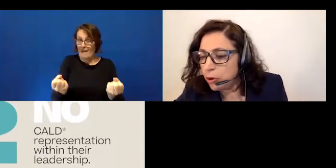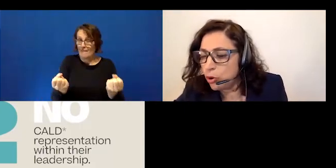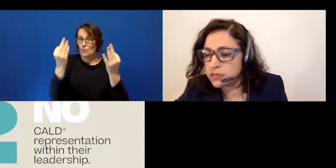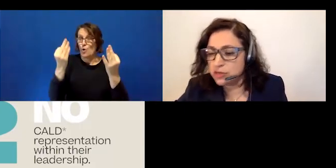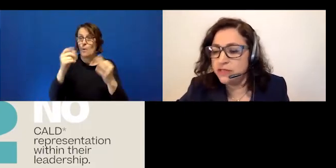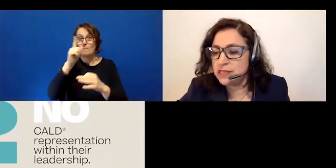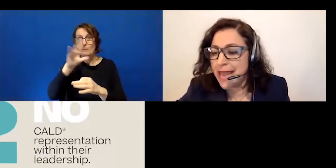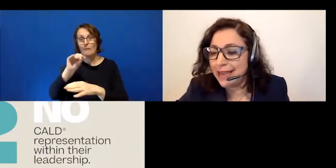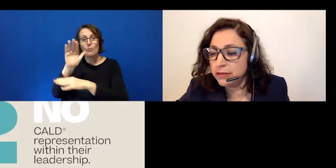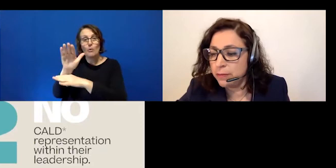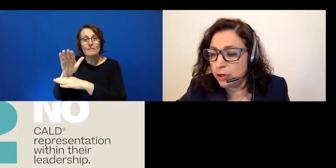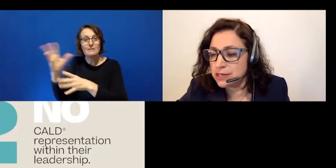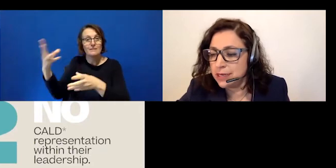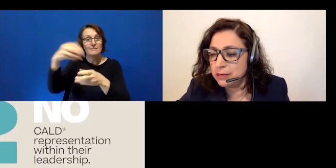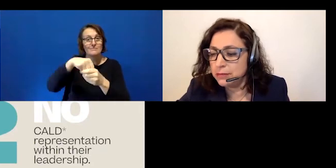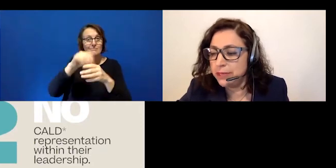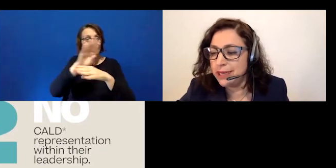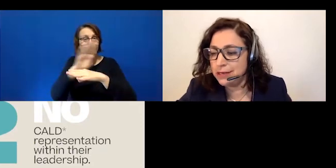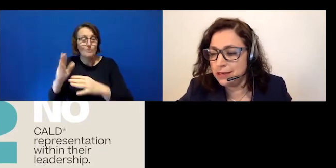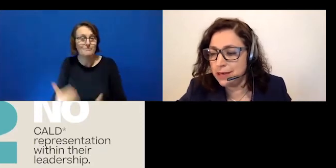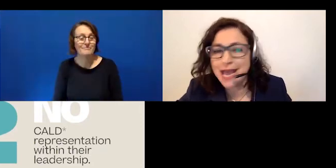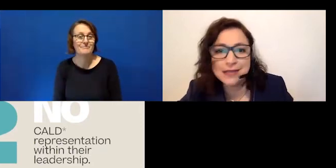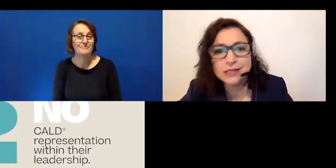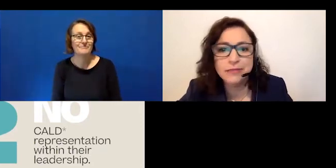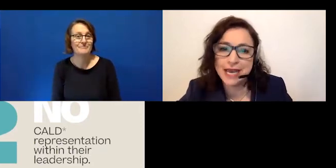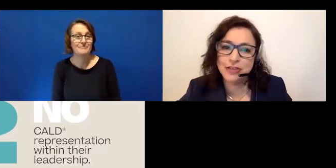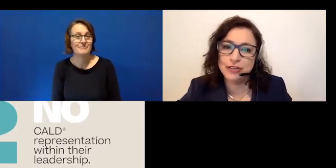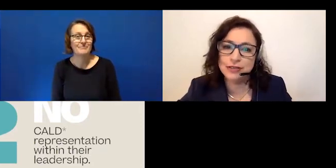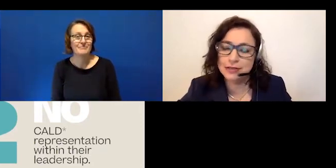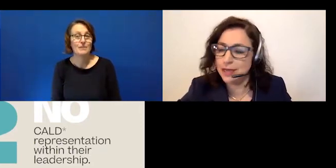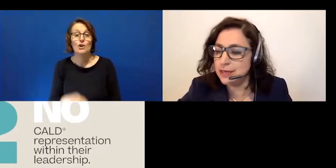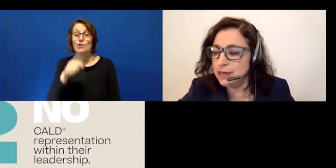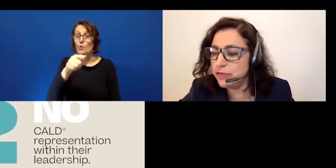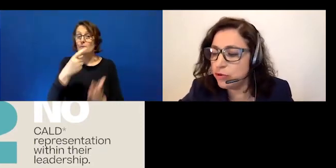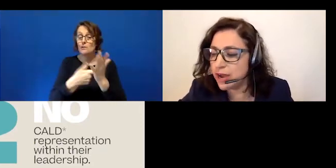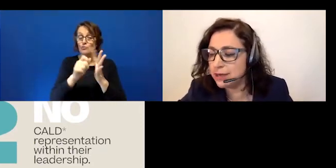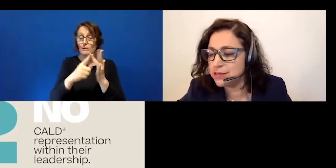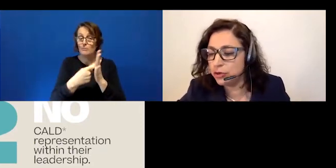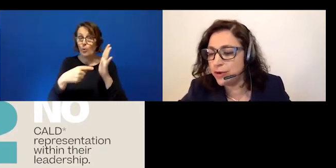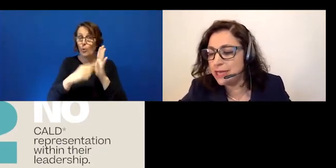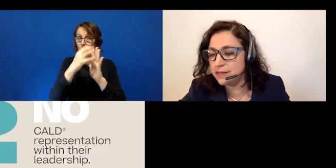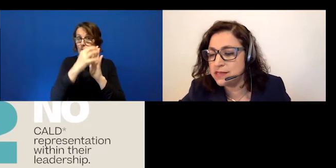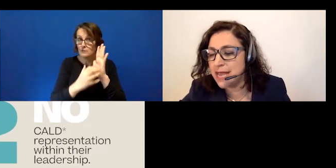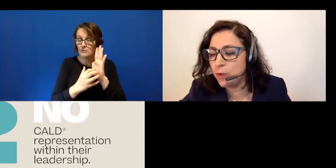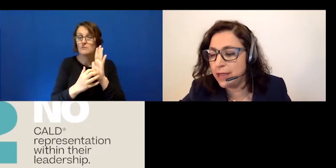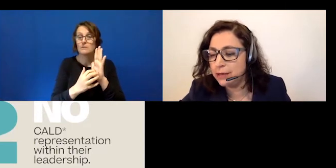This report serves as an anchor for policy, but it has its limitations. It didn't involve artists and creatives in the same way